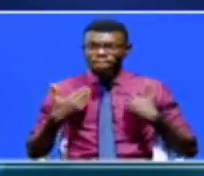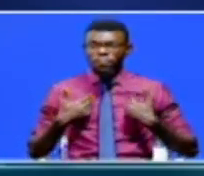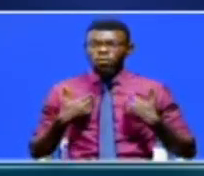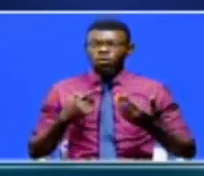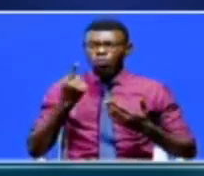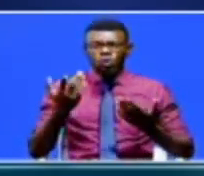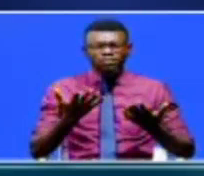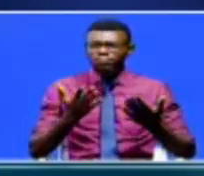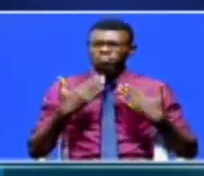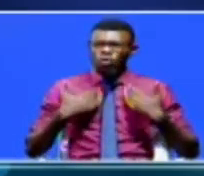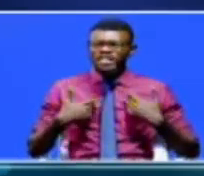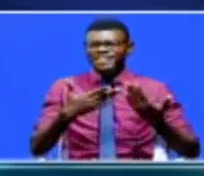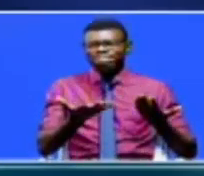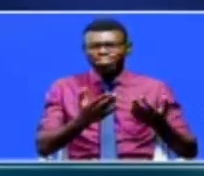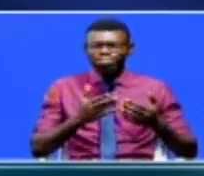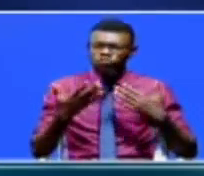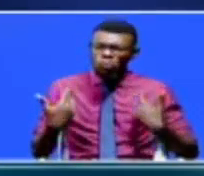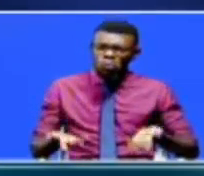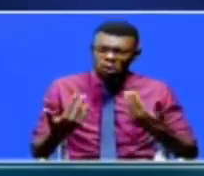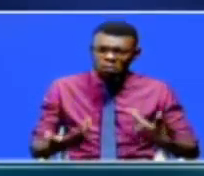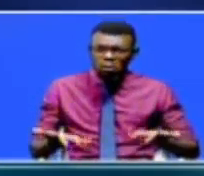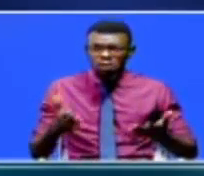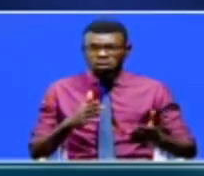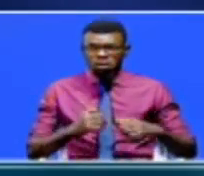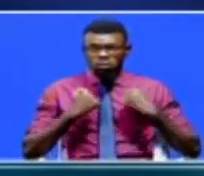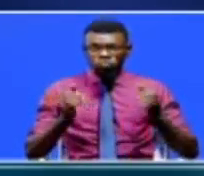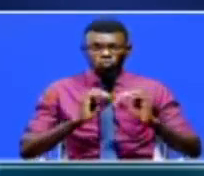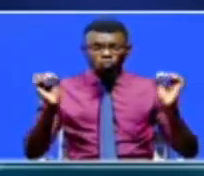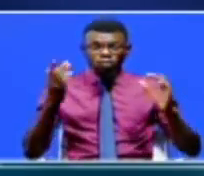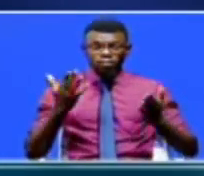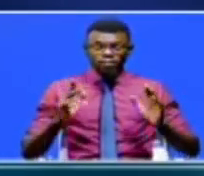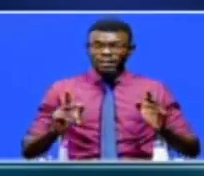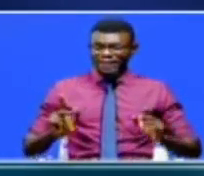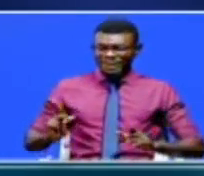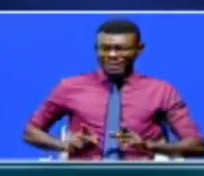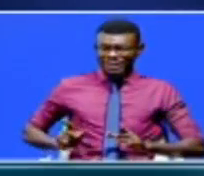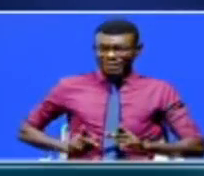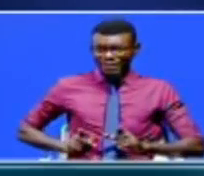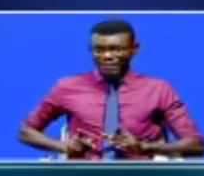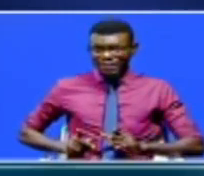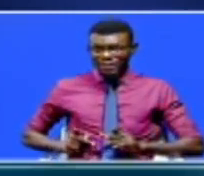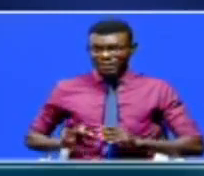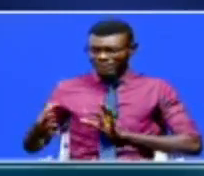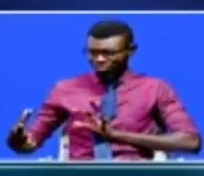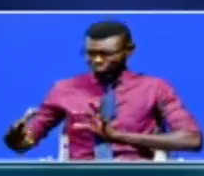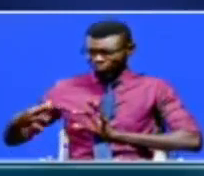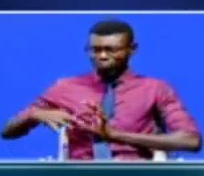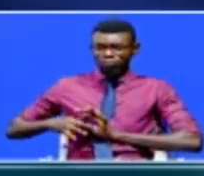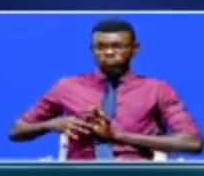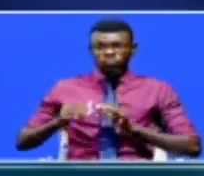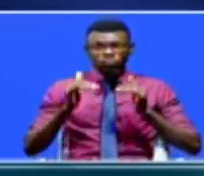lowered immunity, like say you have had a kidney transplant and you are taking medicine to